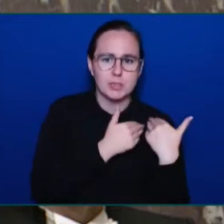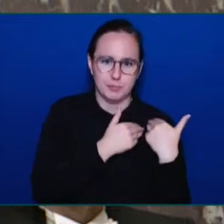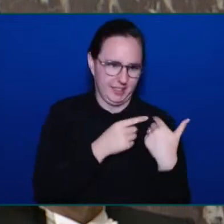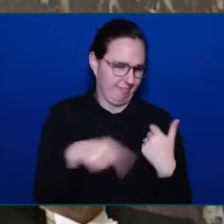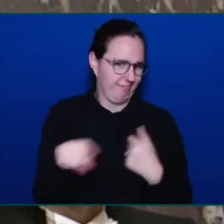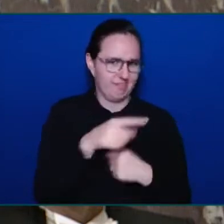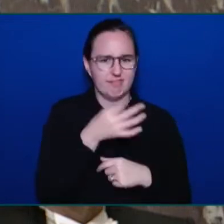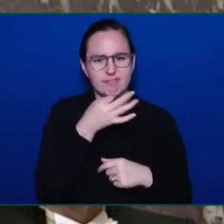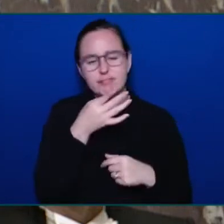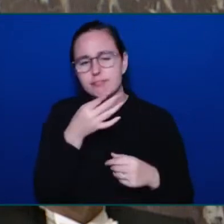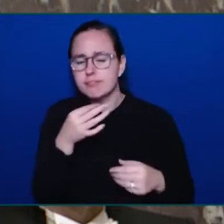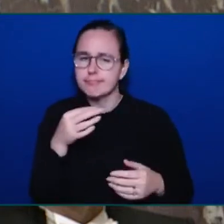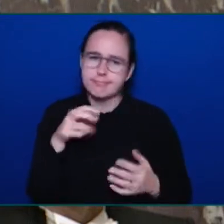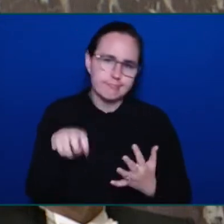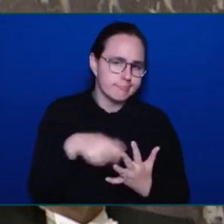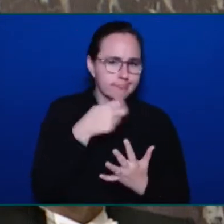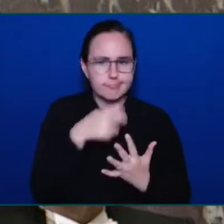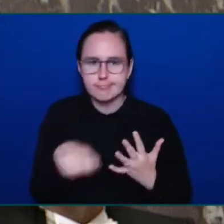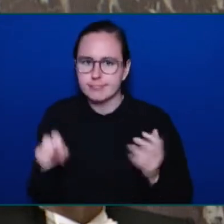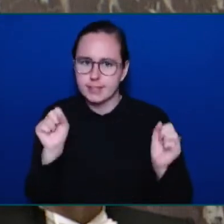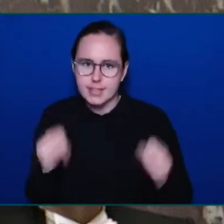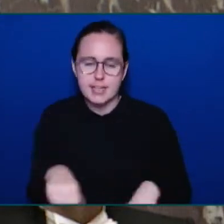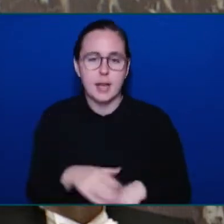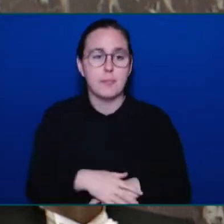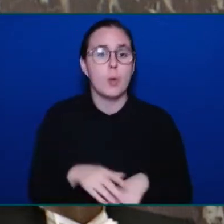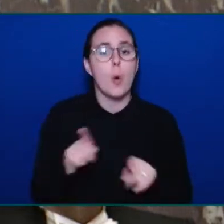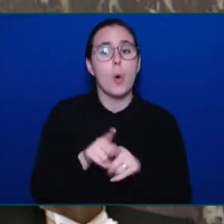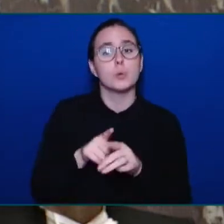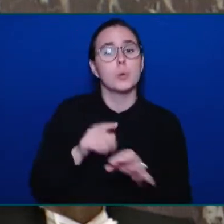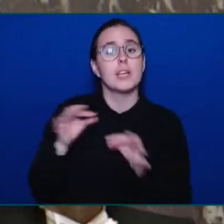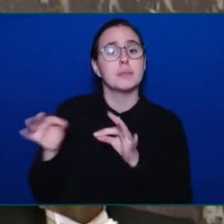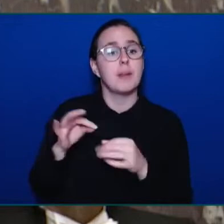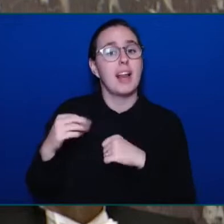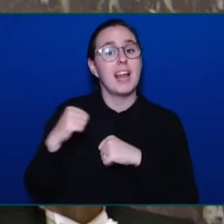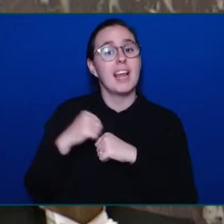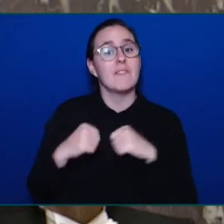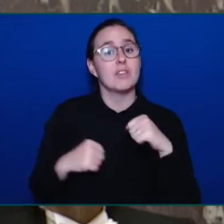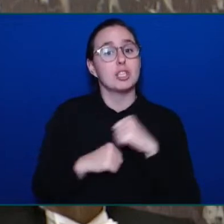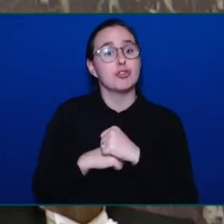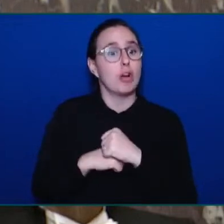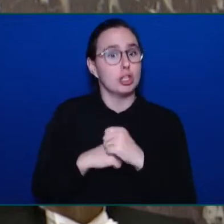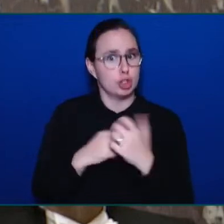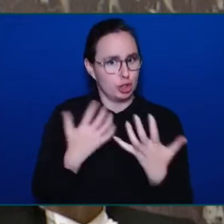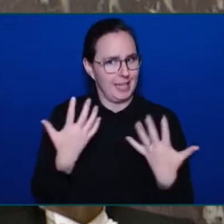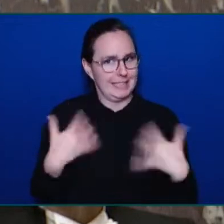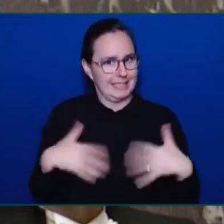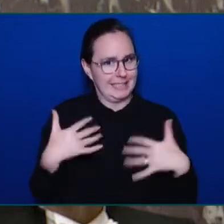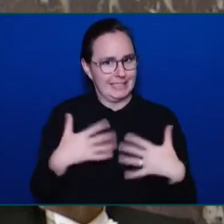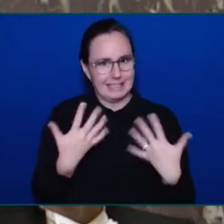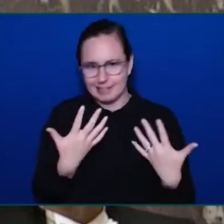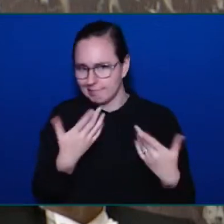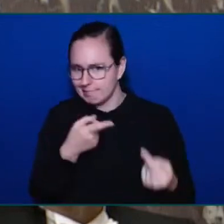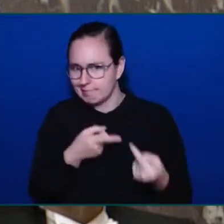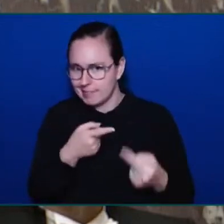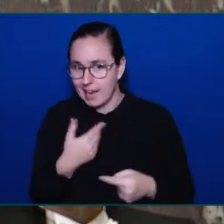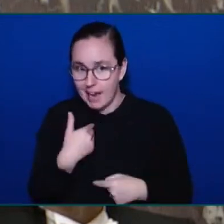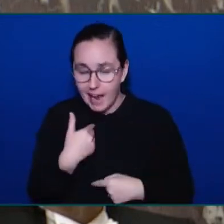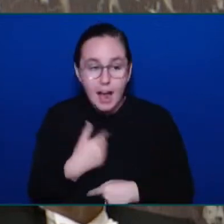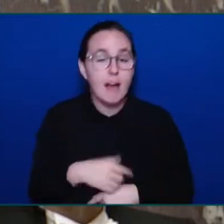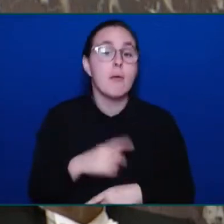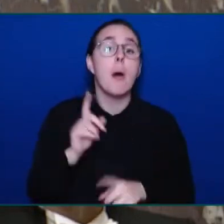challenges, but we also heard about some of the amazing upgrades, like the new lab equipment that was recently put in place after a